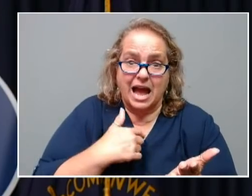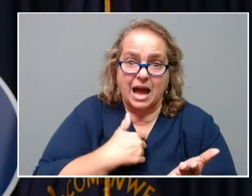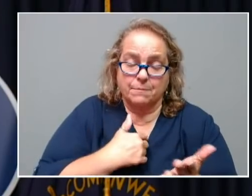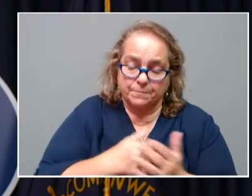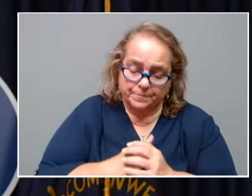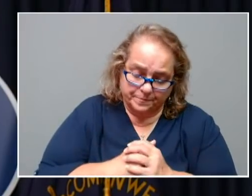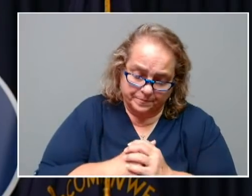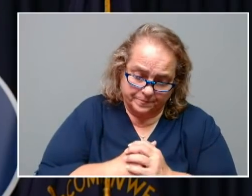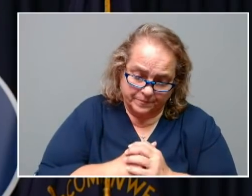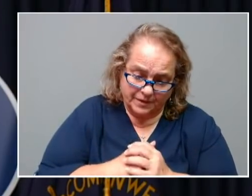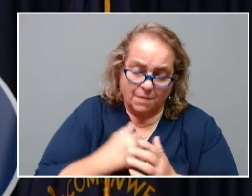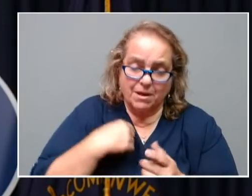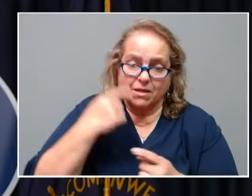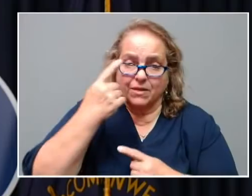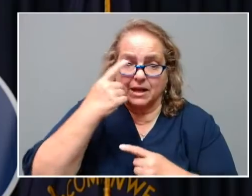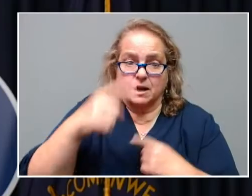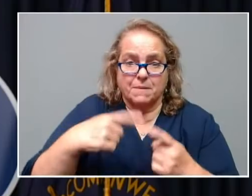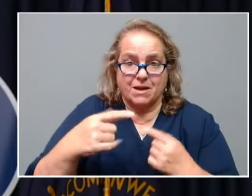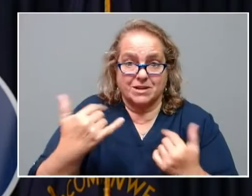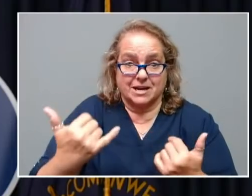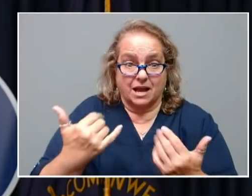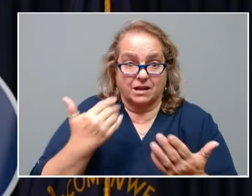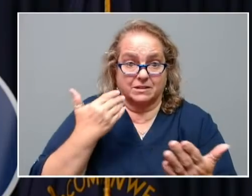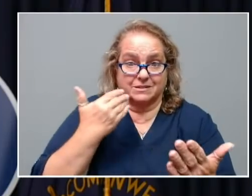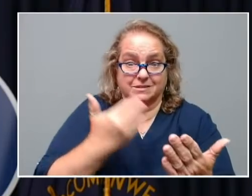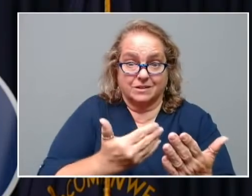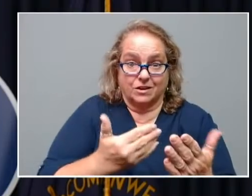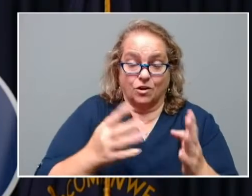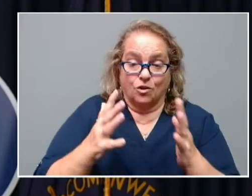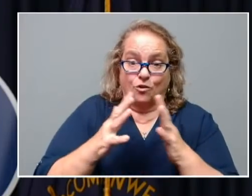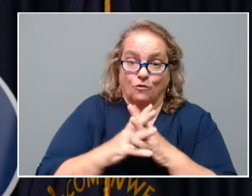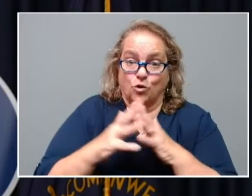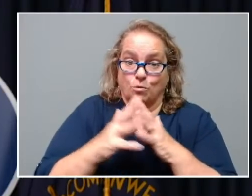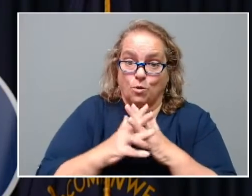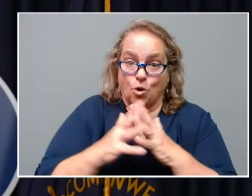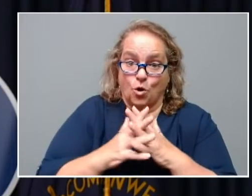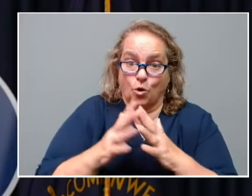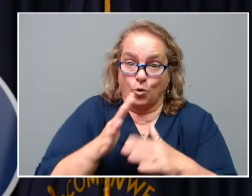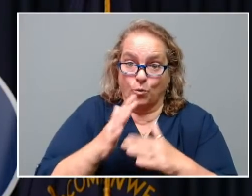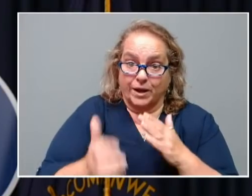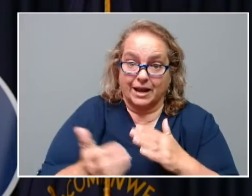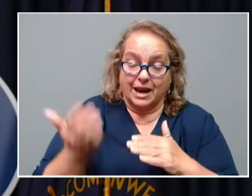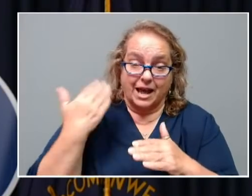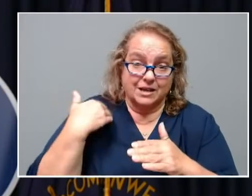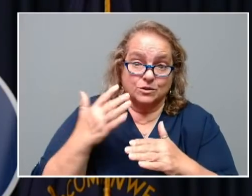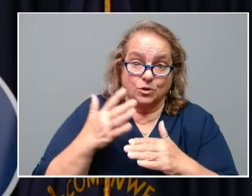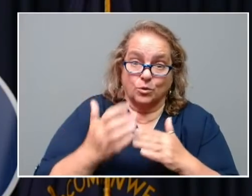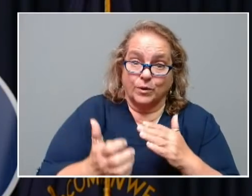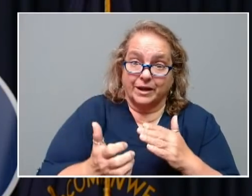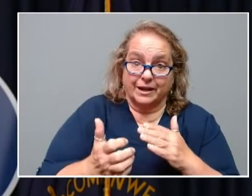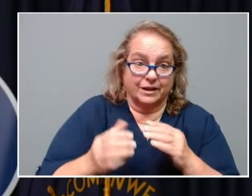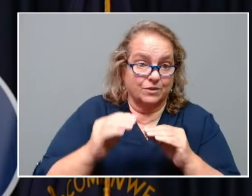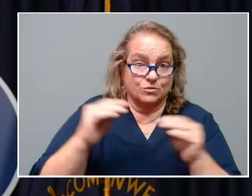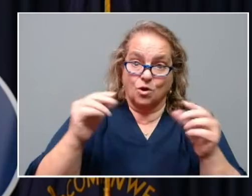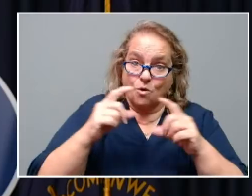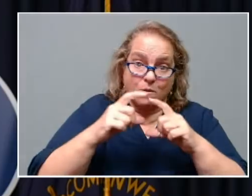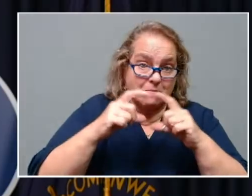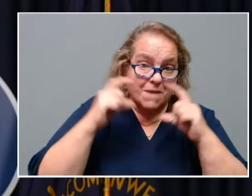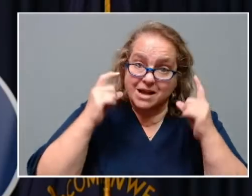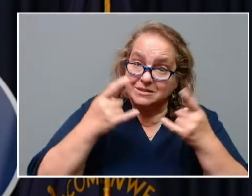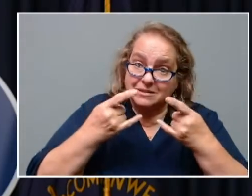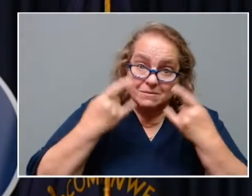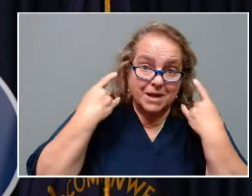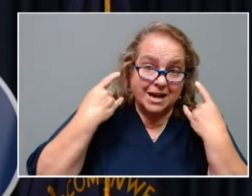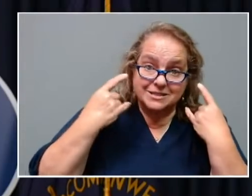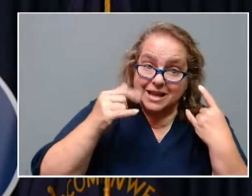heading into this football weekend. You know, last weekend there was barely a mask in sight at the game